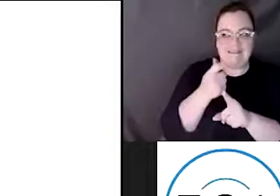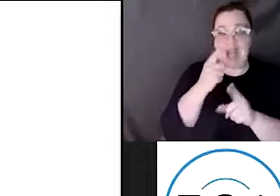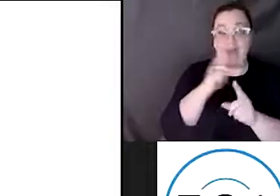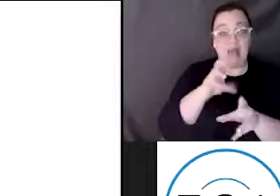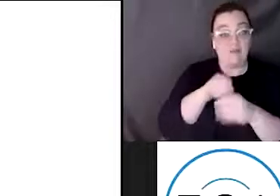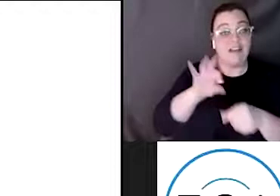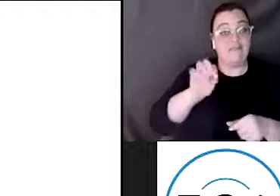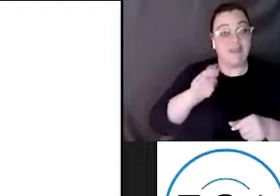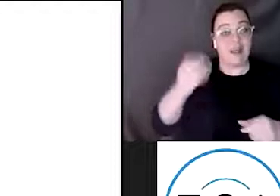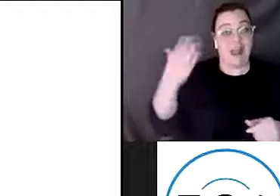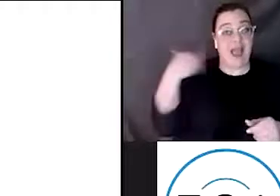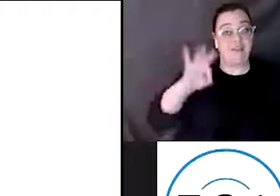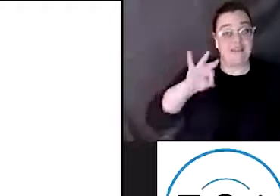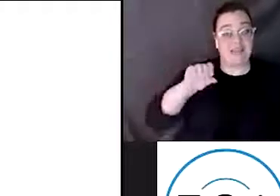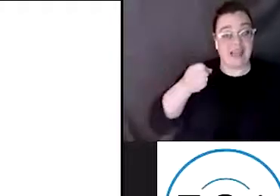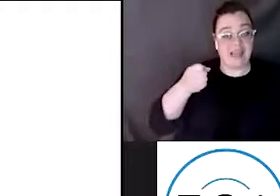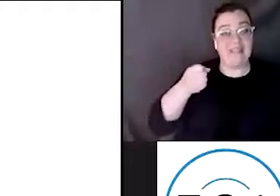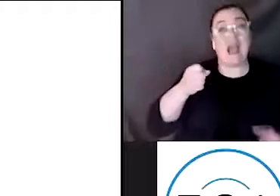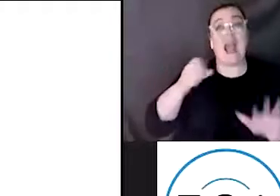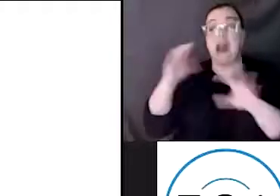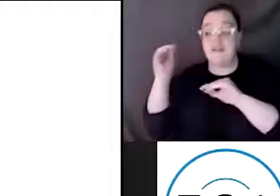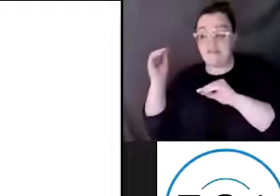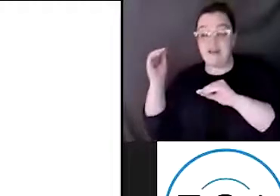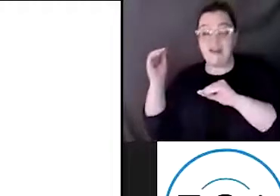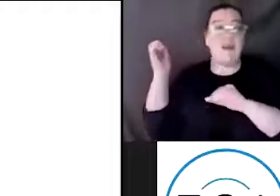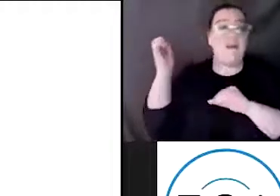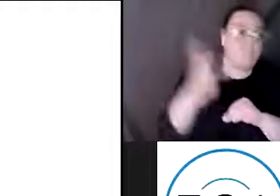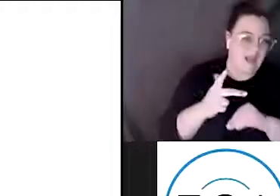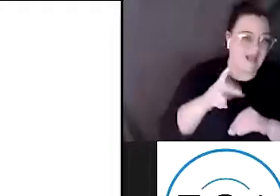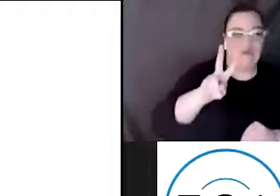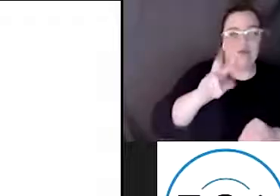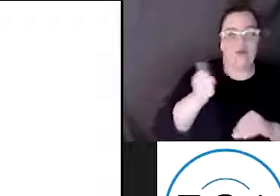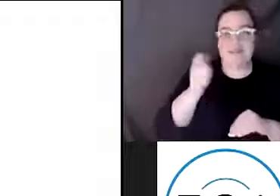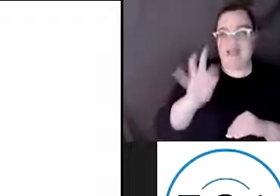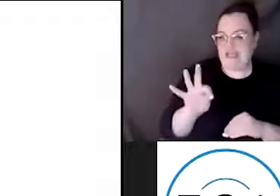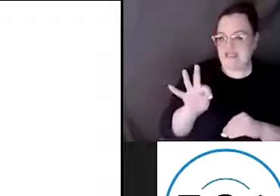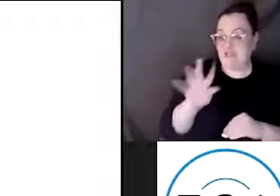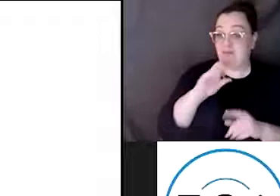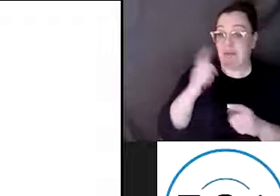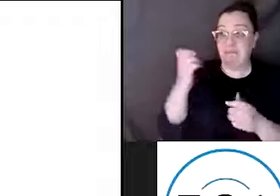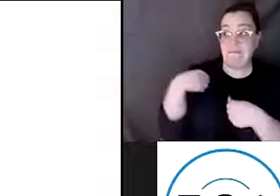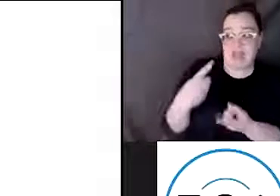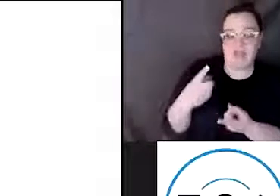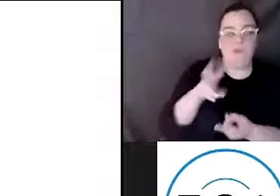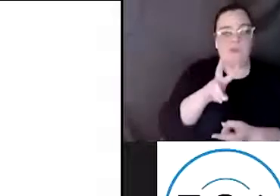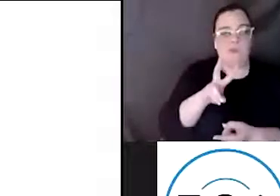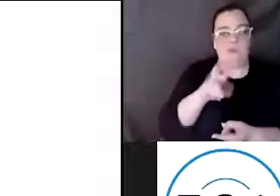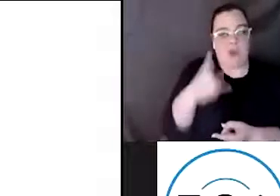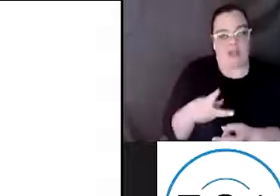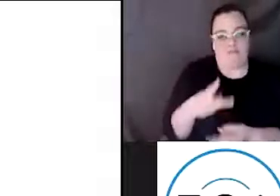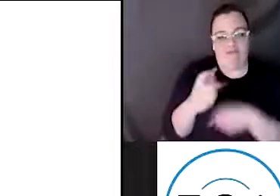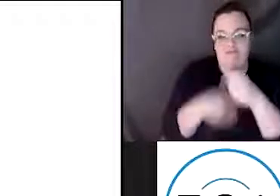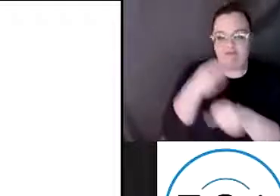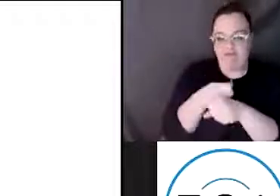came back to FEMA again in 2019. So I've been back with FEMA for about 2.5 years. And I worked for the